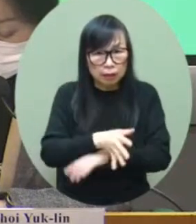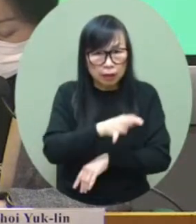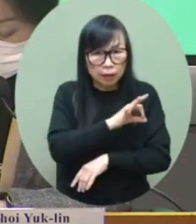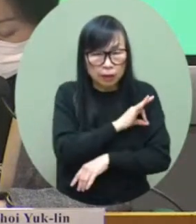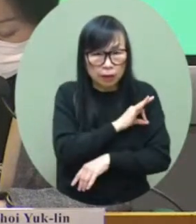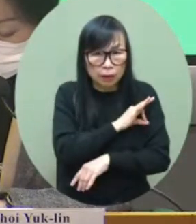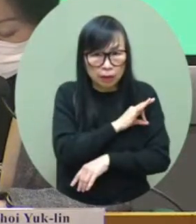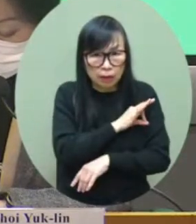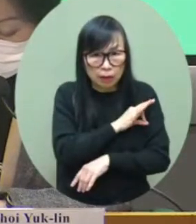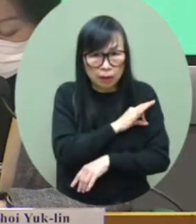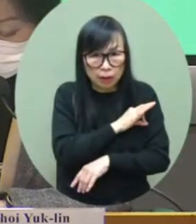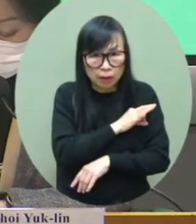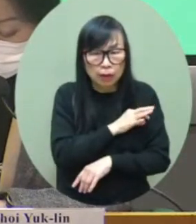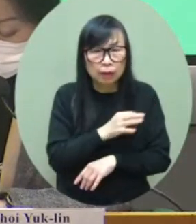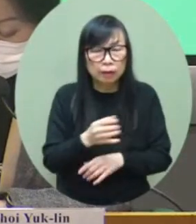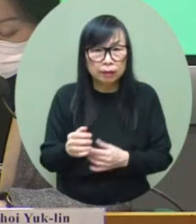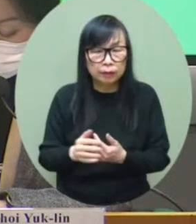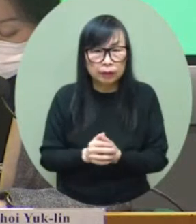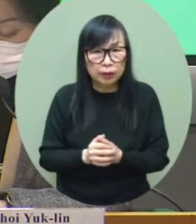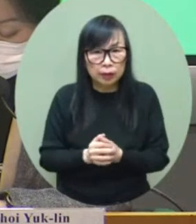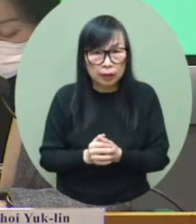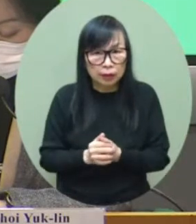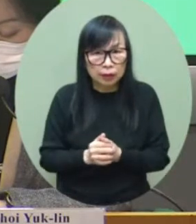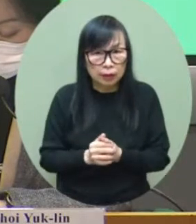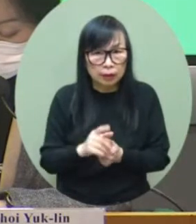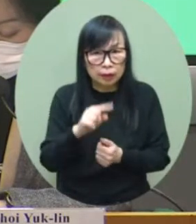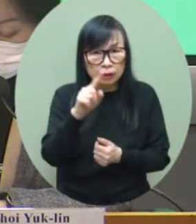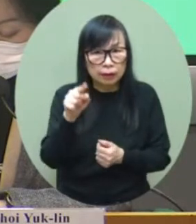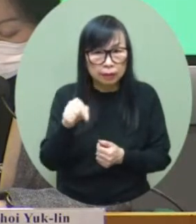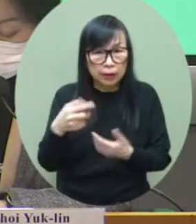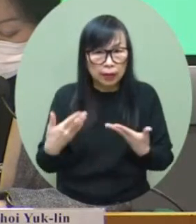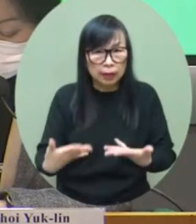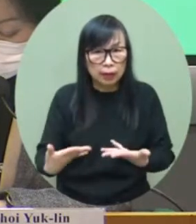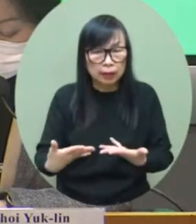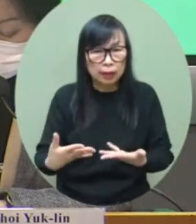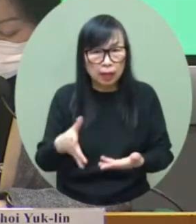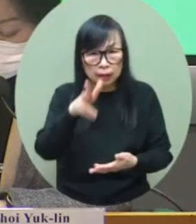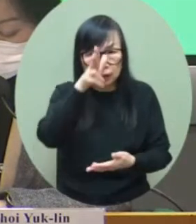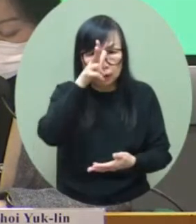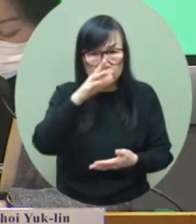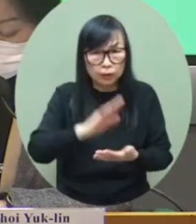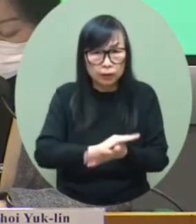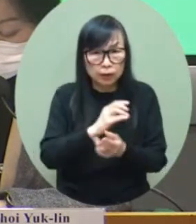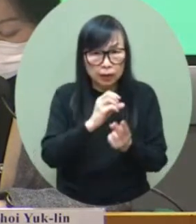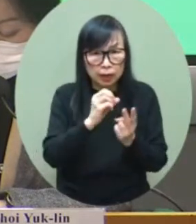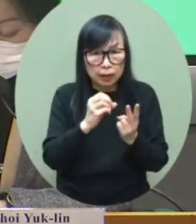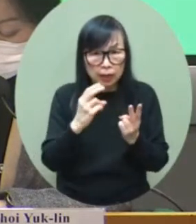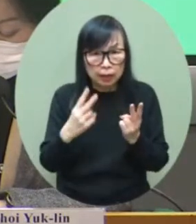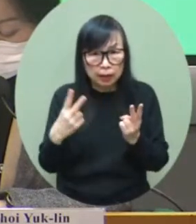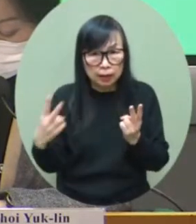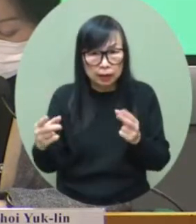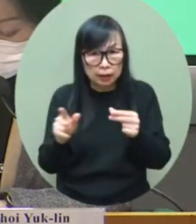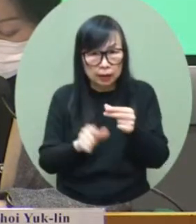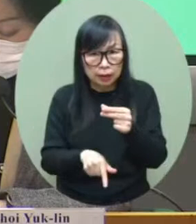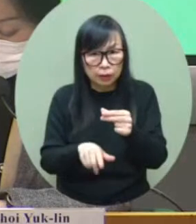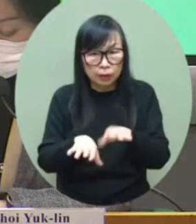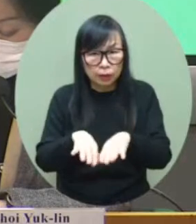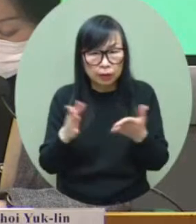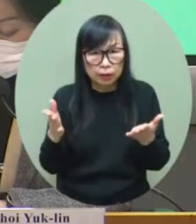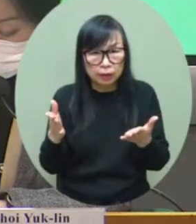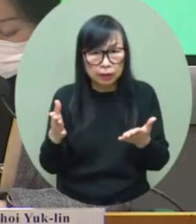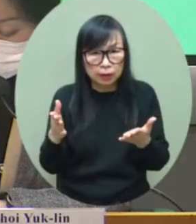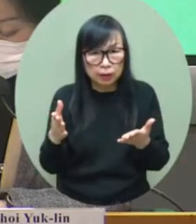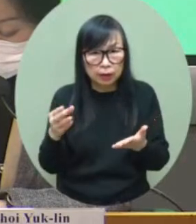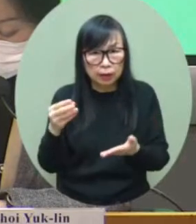been enhanced, and also the response capacity in the healthcare system and in the government as a whole has